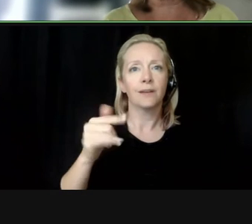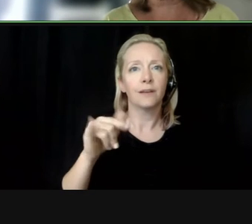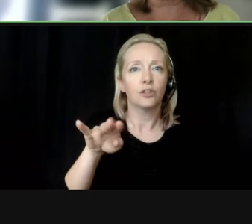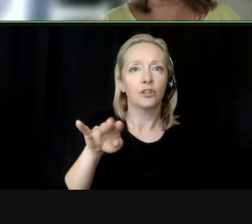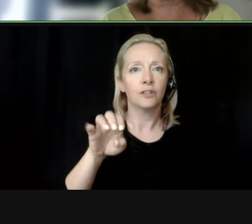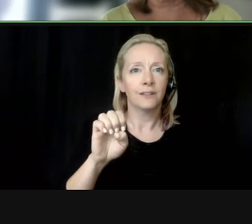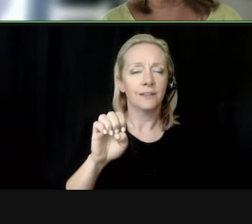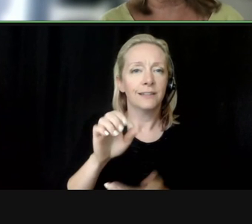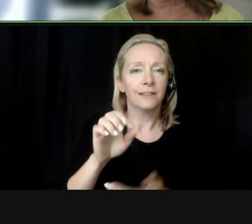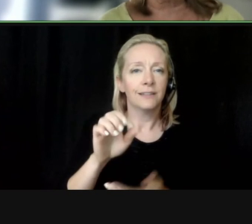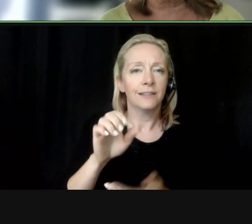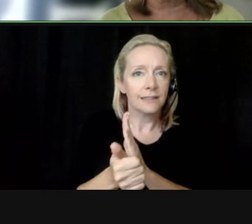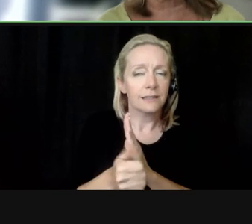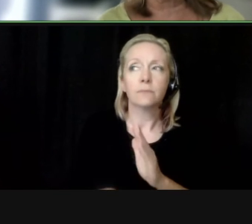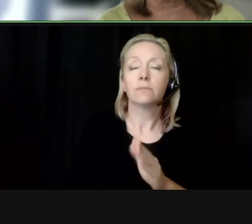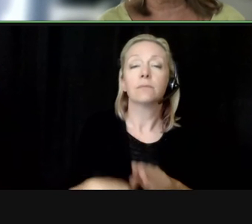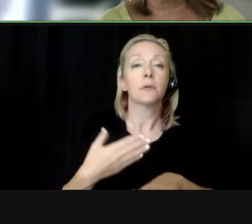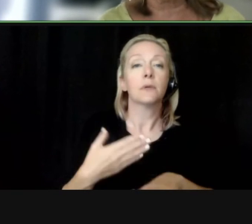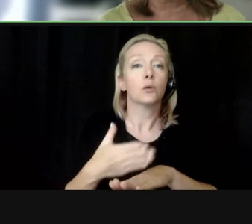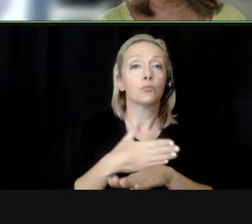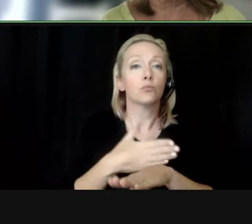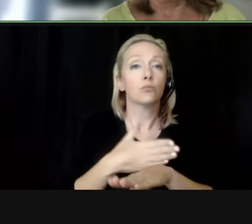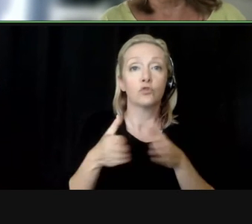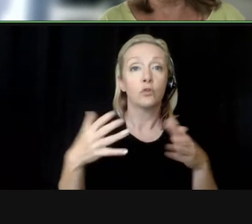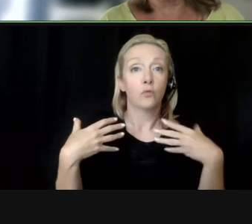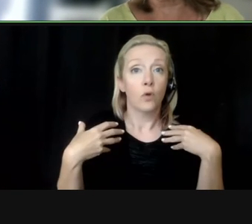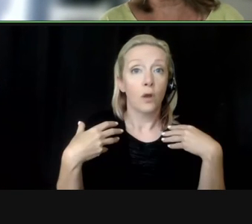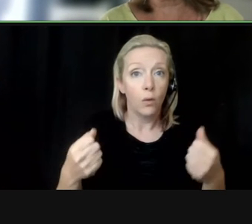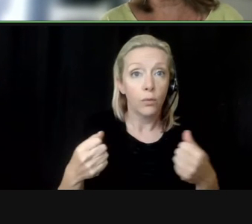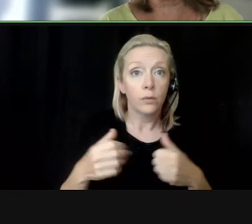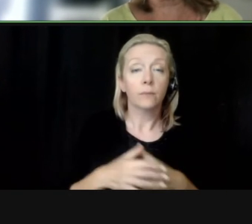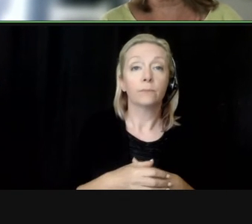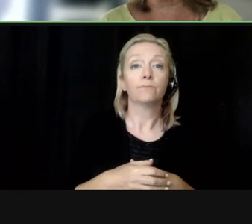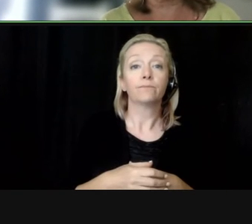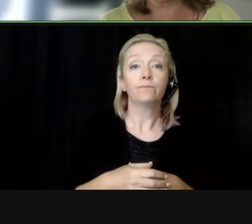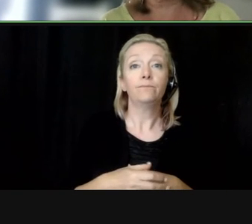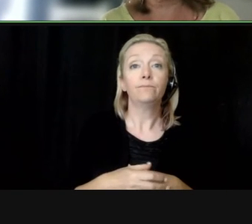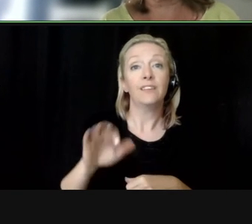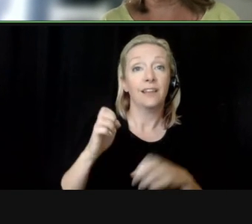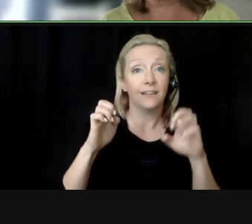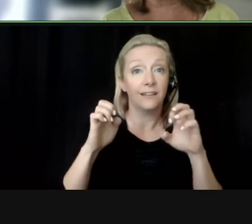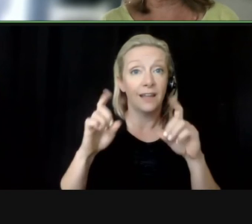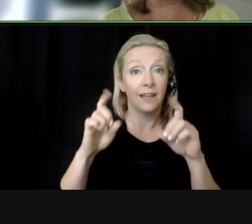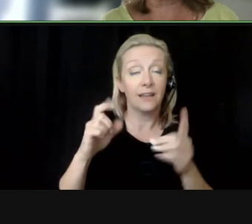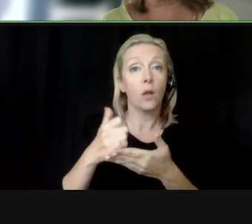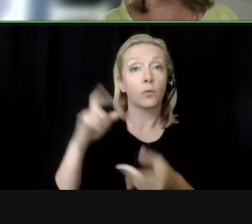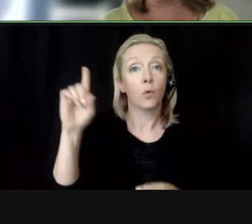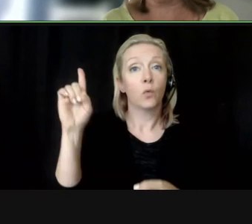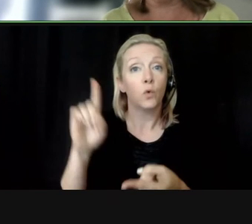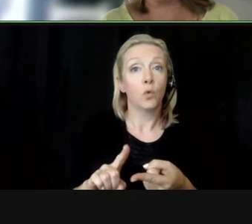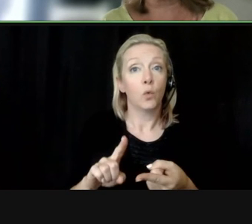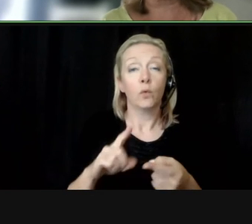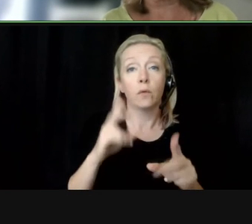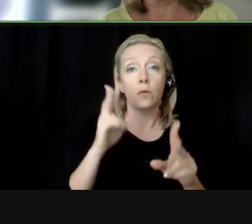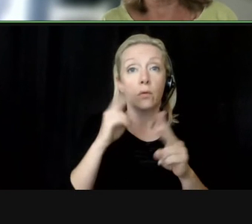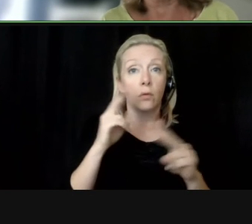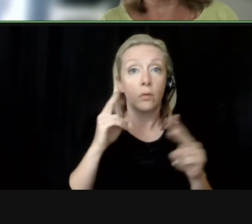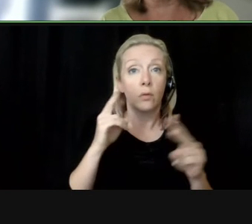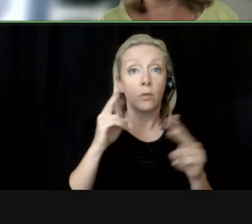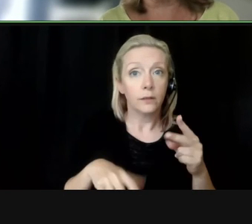know that sexual health education decreases instances of unwanted pregnancies,